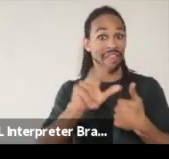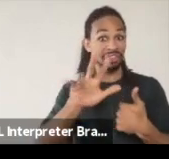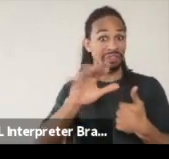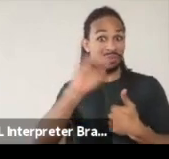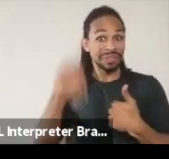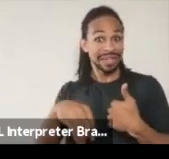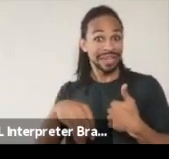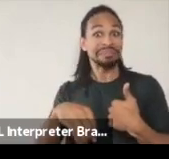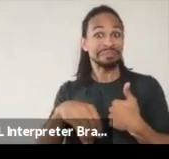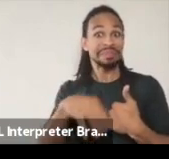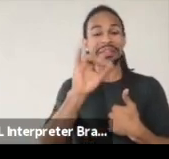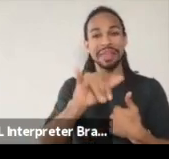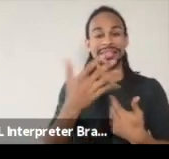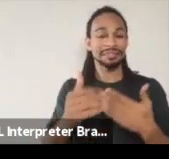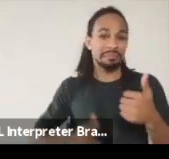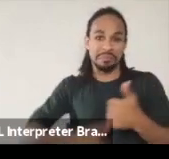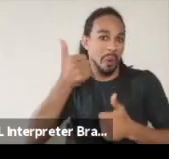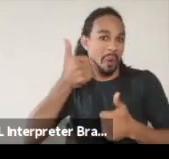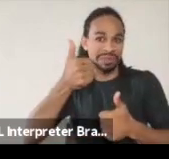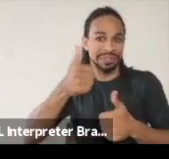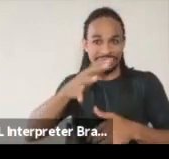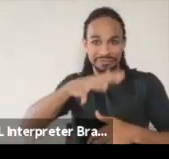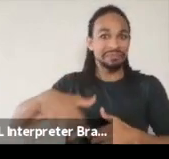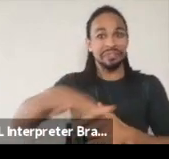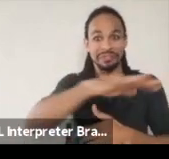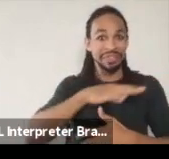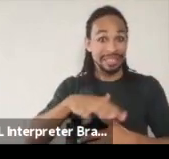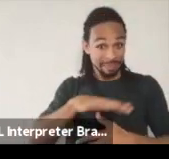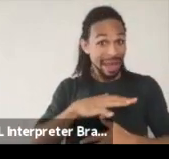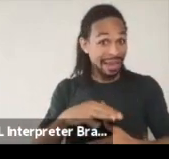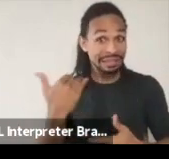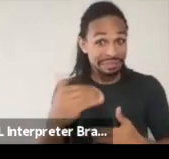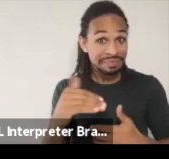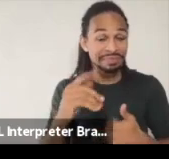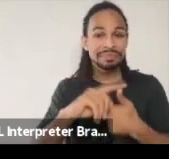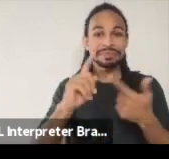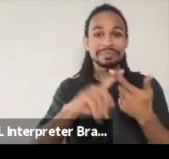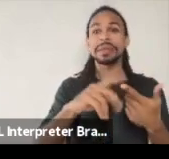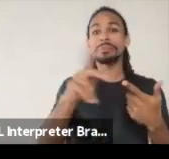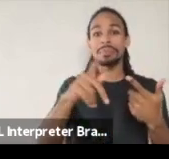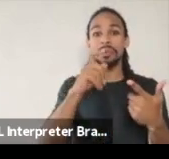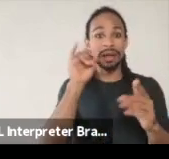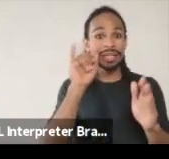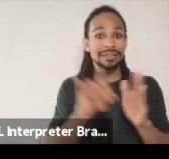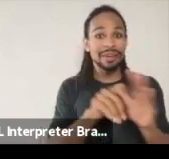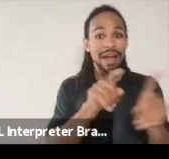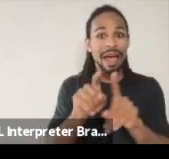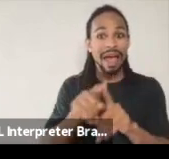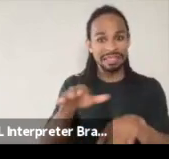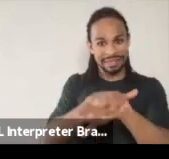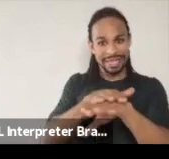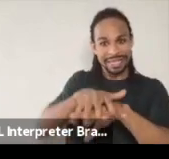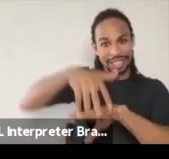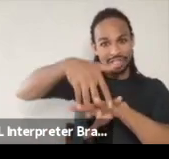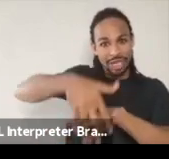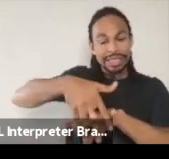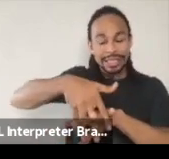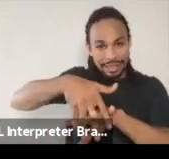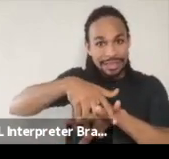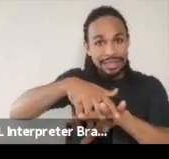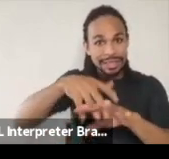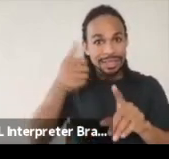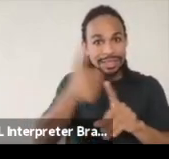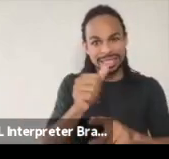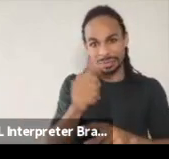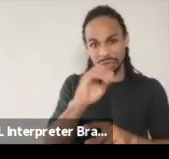majority of this space. We also have folks who identify as Indigenous at about 10%,